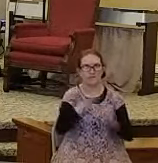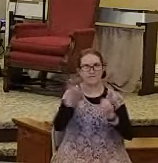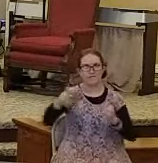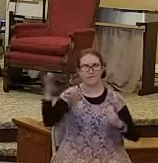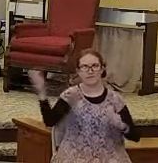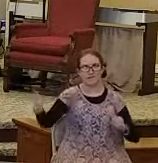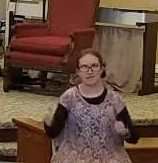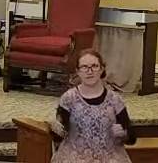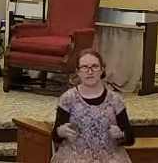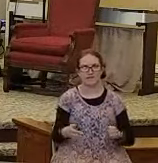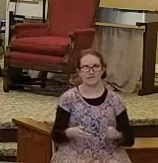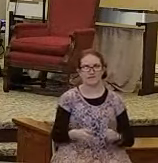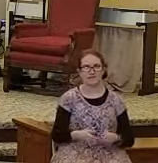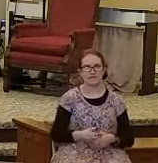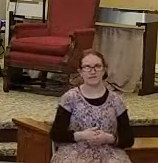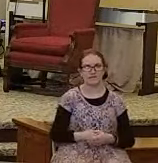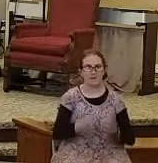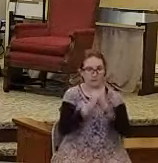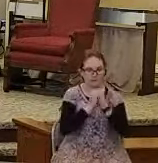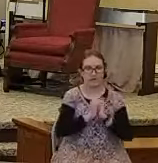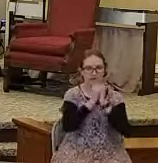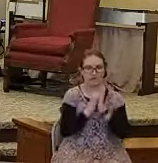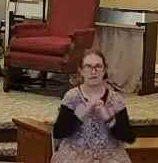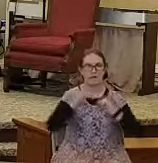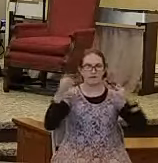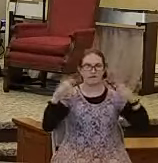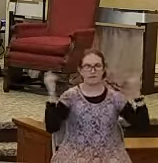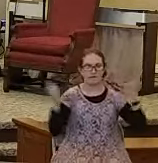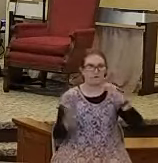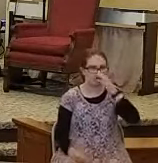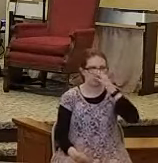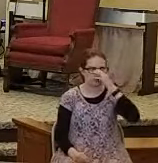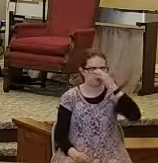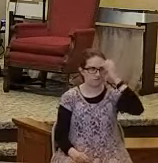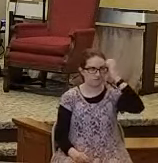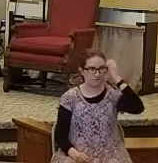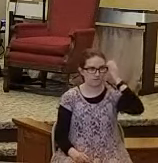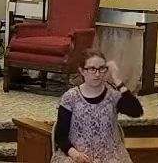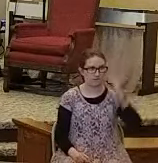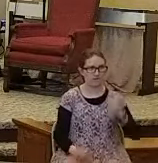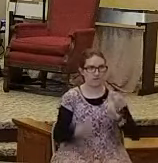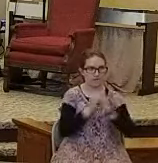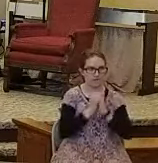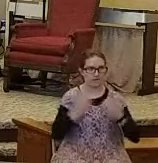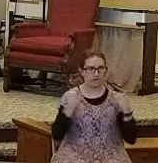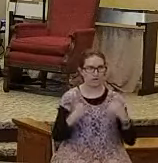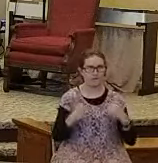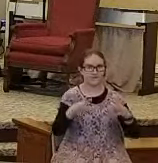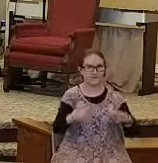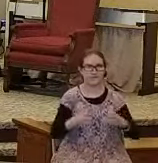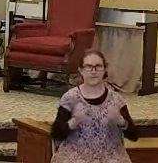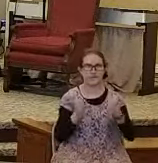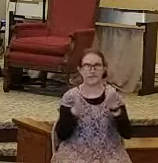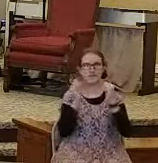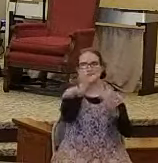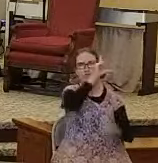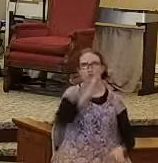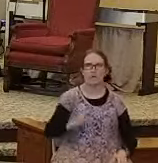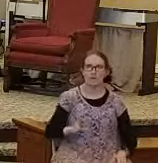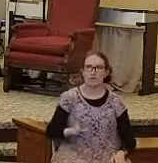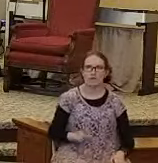everything. Amen, amen, hallelujah, Jesus. Amen, you got to take it to the Lord,